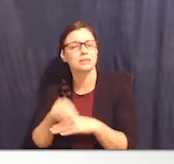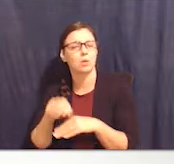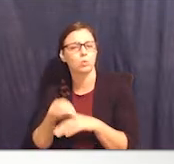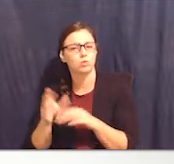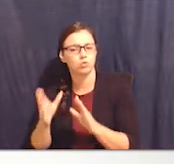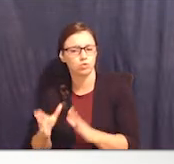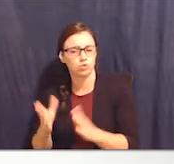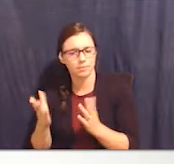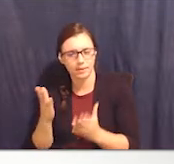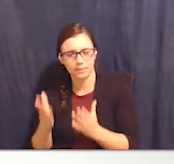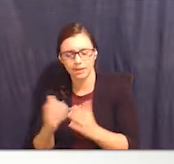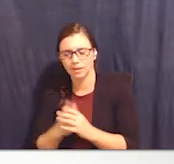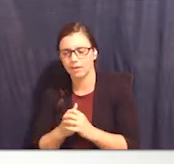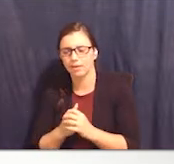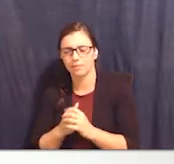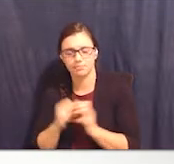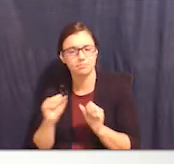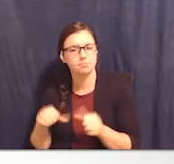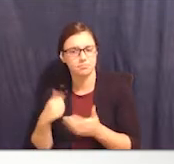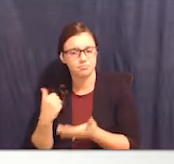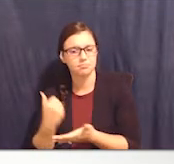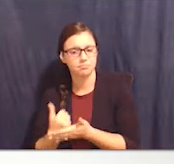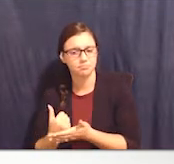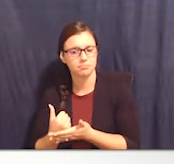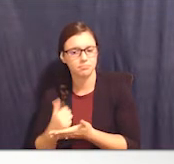are with the pandemic for the school year.